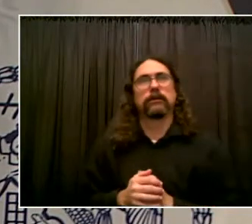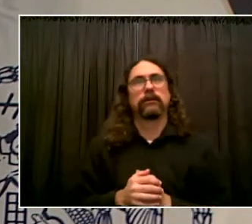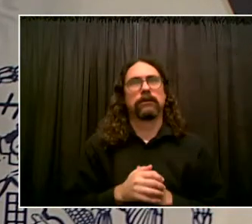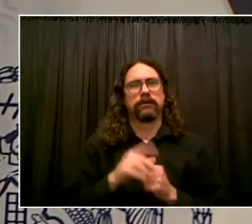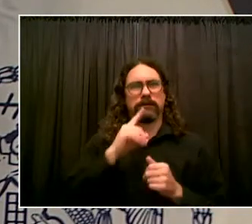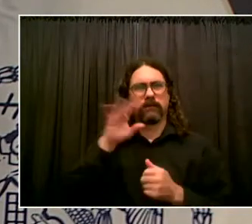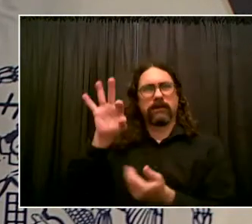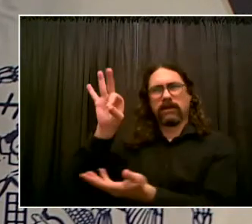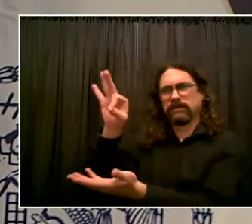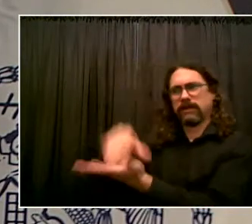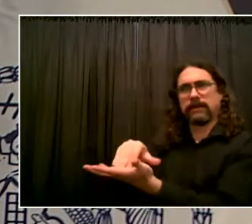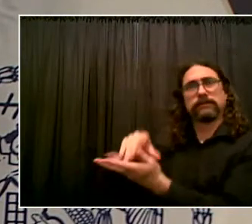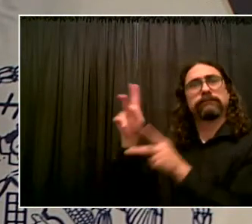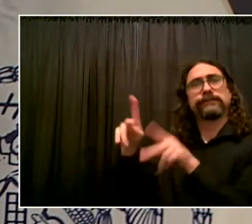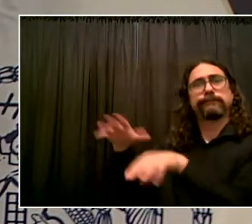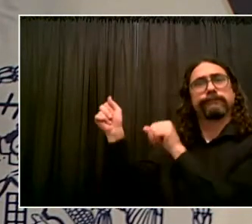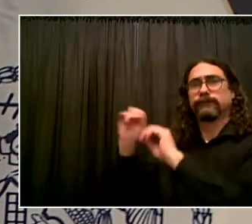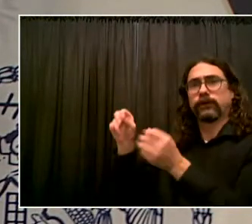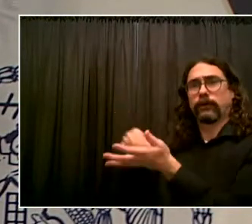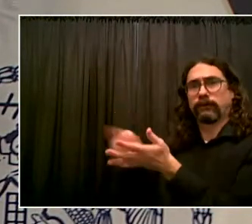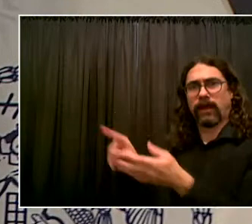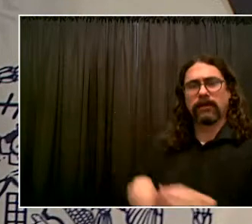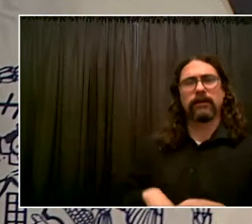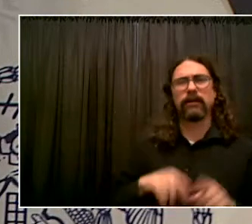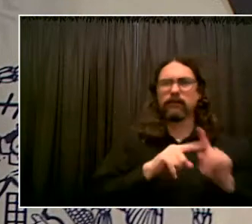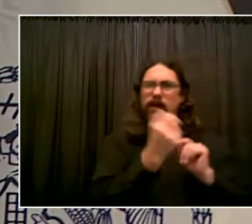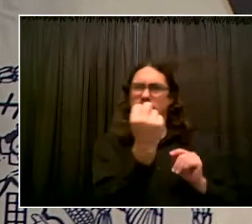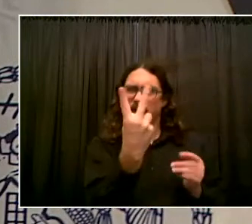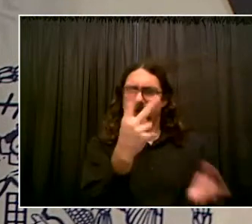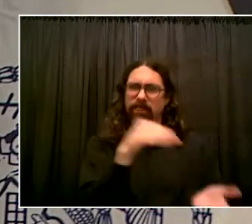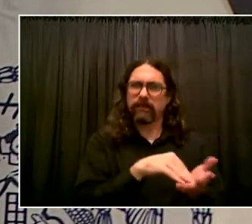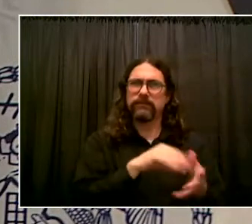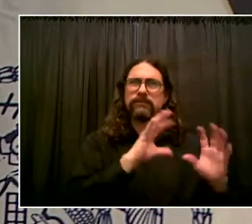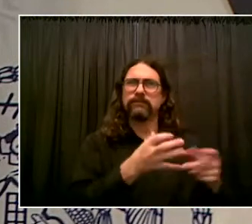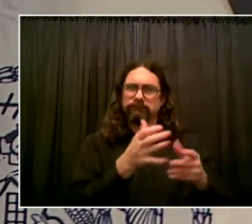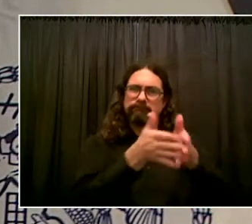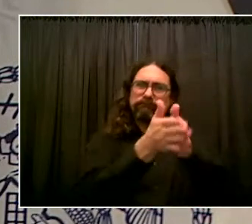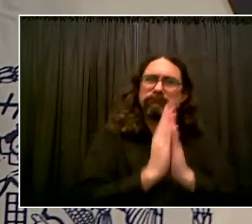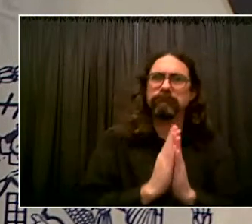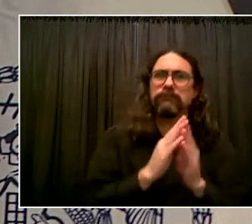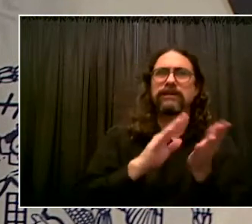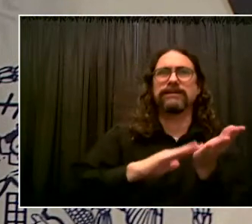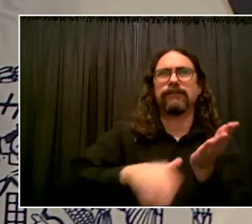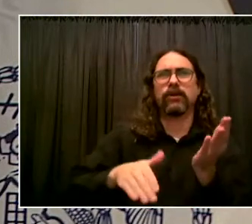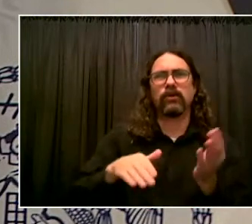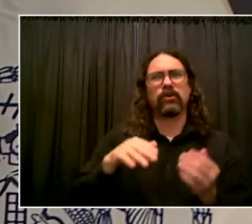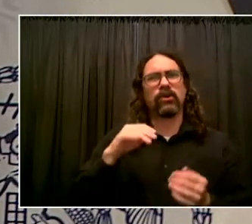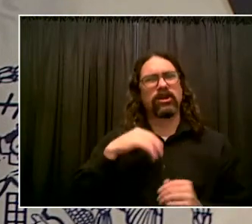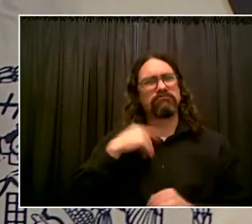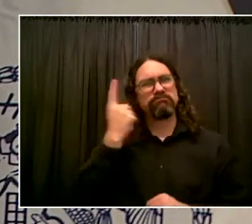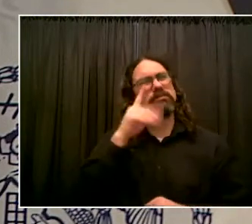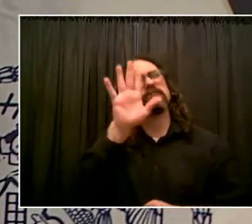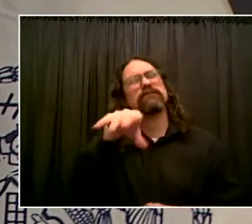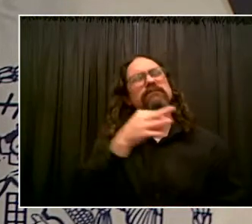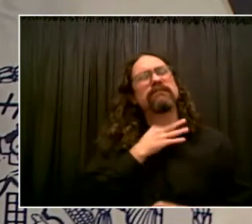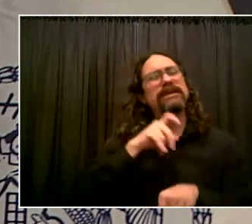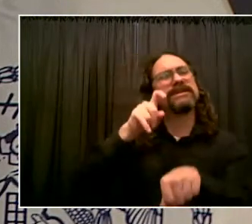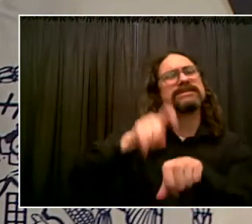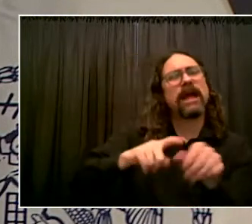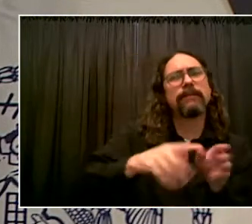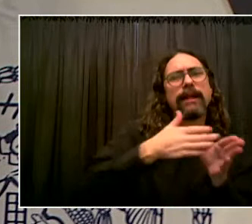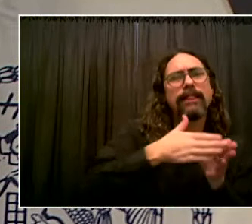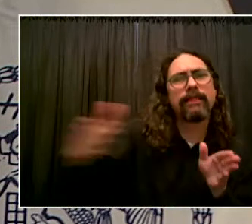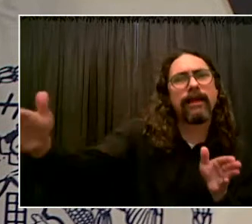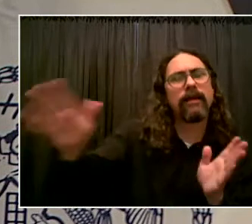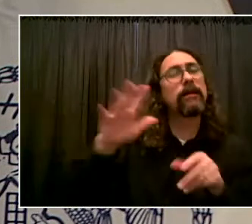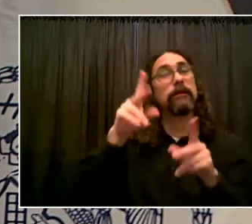denied are put on unpaid leave? And are you expecting? I mean, you've talked about the exemptions being very narrow, so are you expecting any